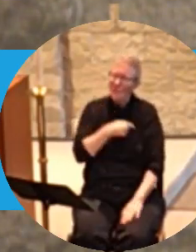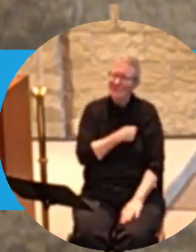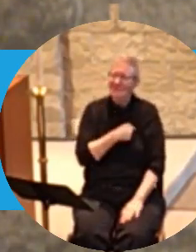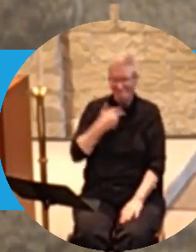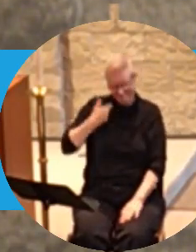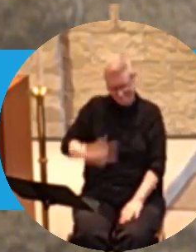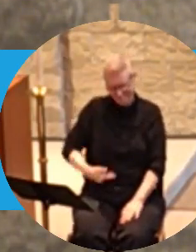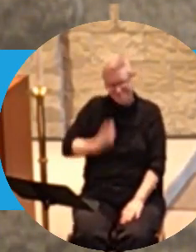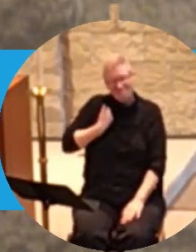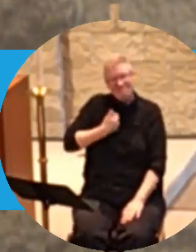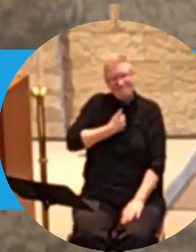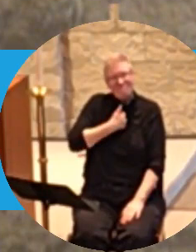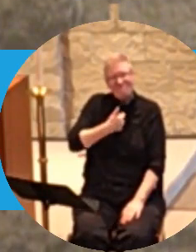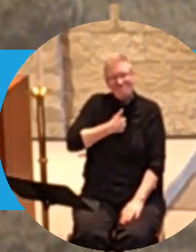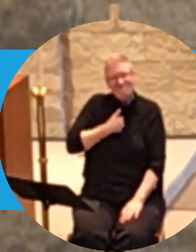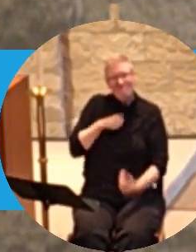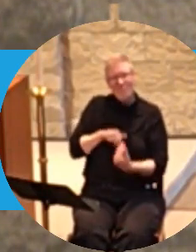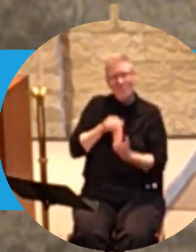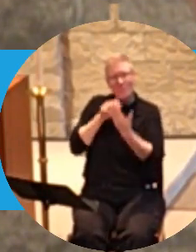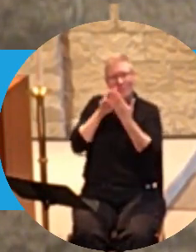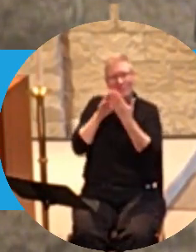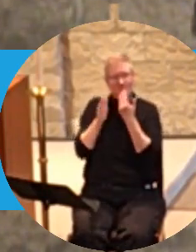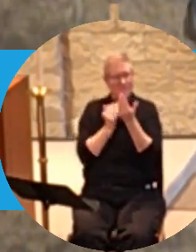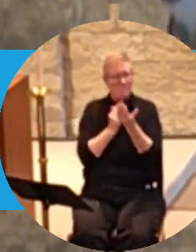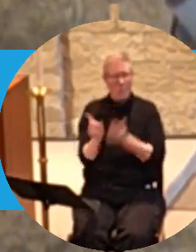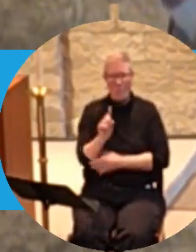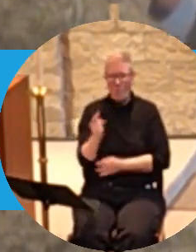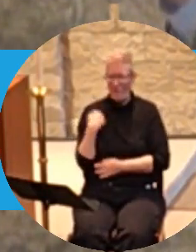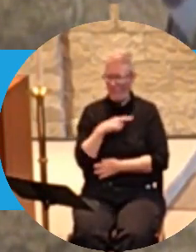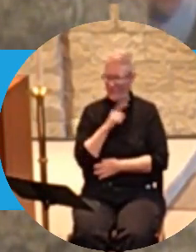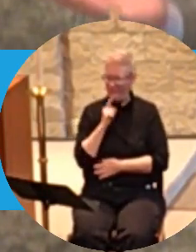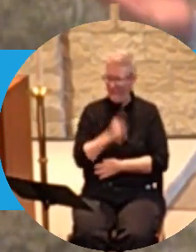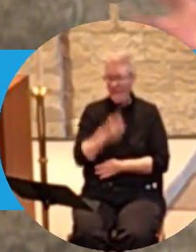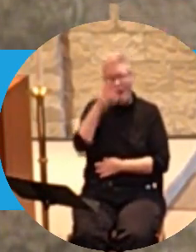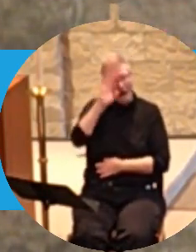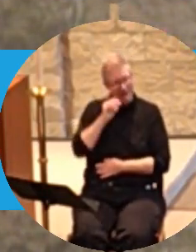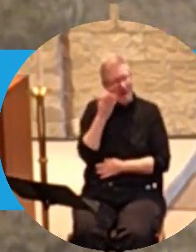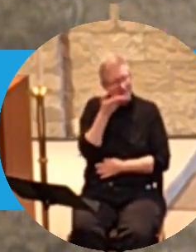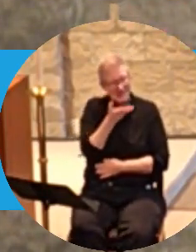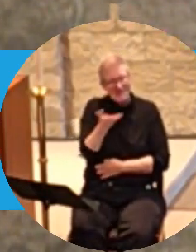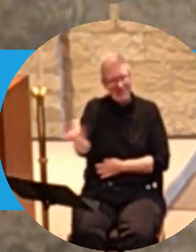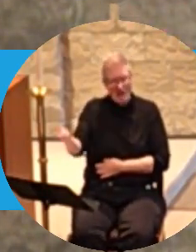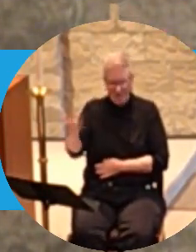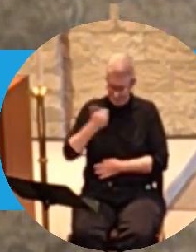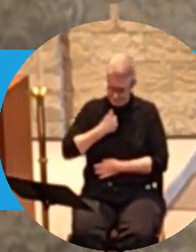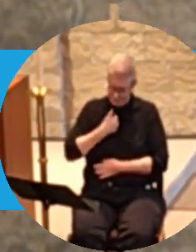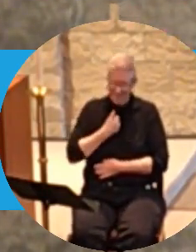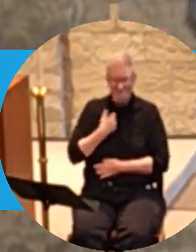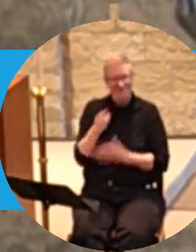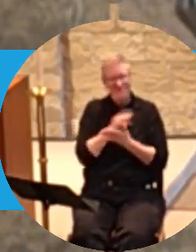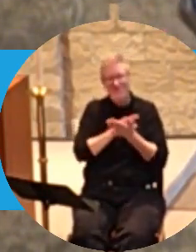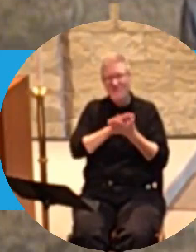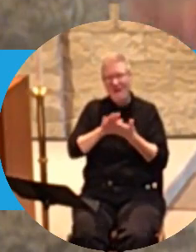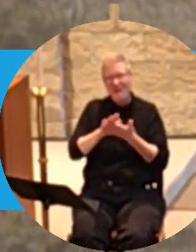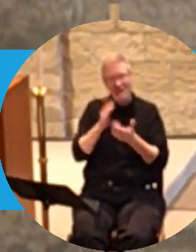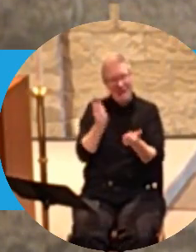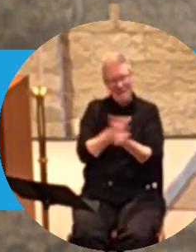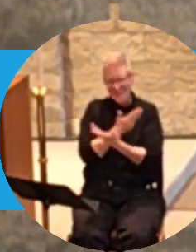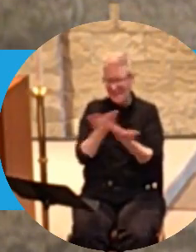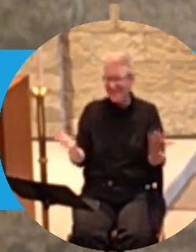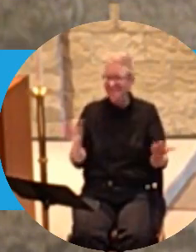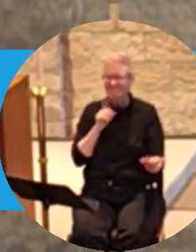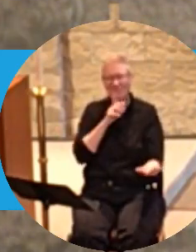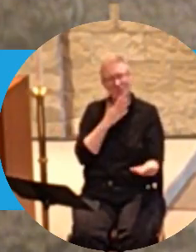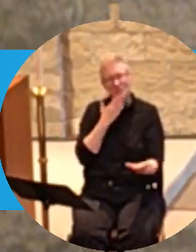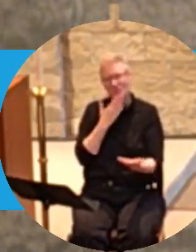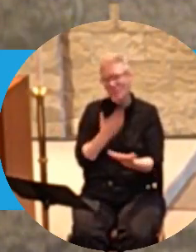presence. Wherever we are, God is. I am divine, and all is swell. And our